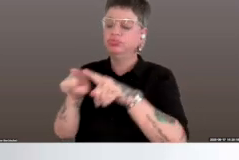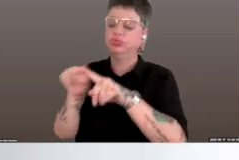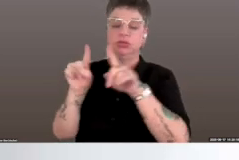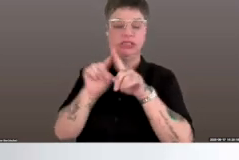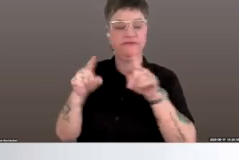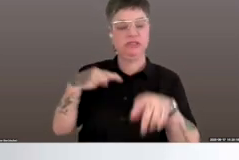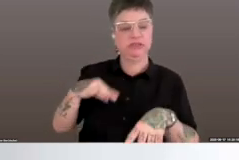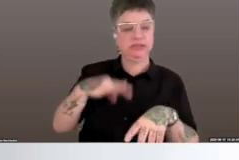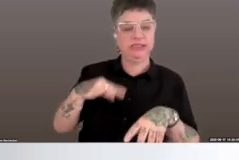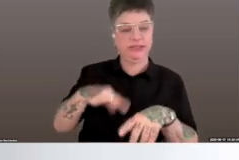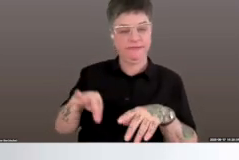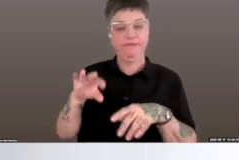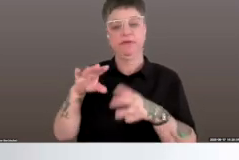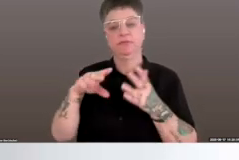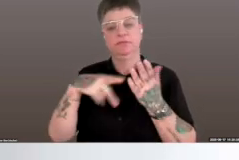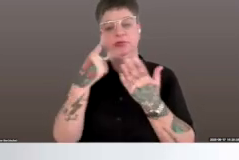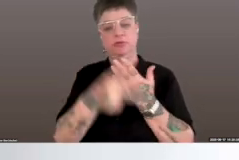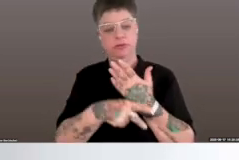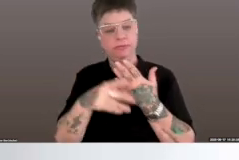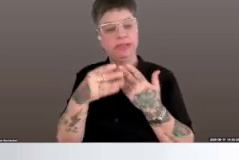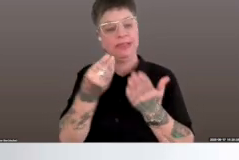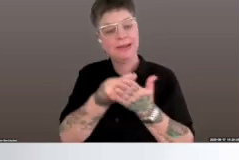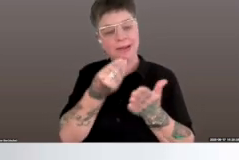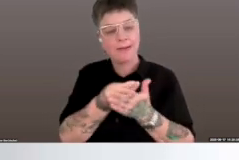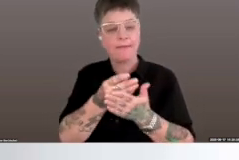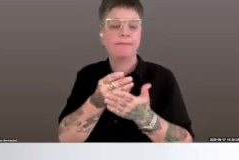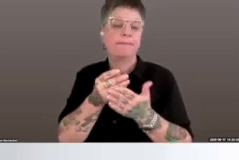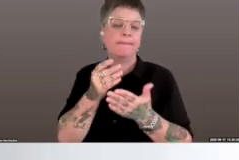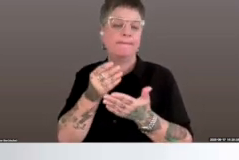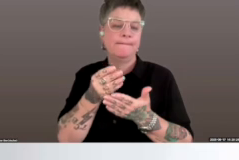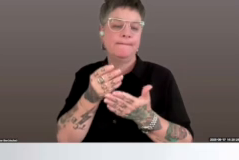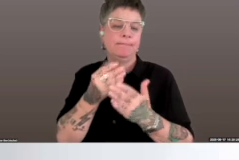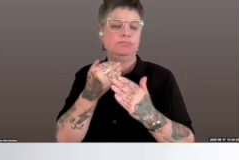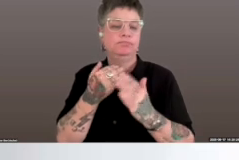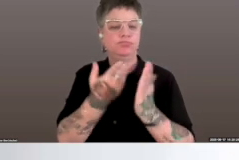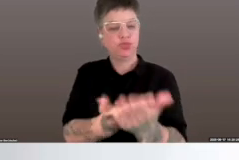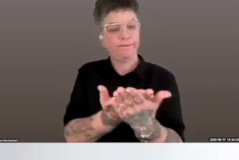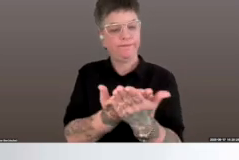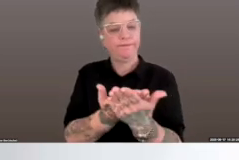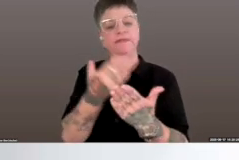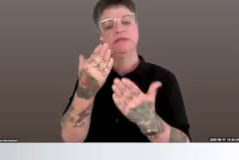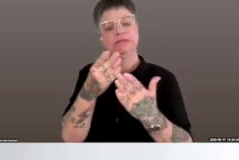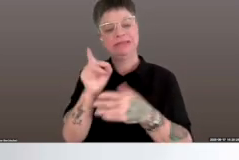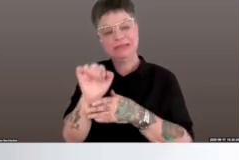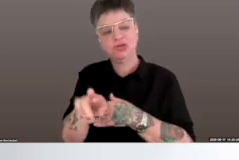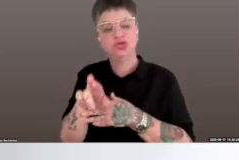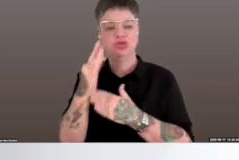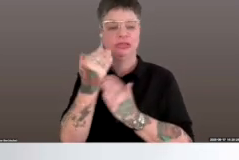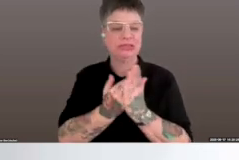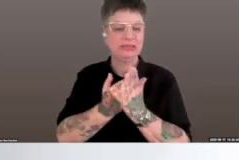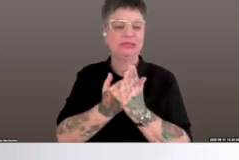looking to align on income verification, household size definitions, approved dealer lists, and program closure